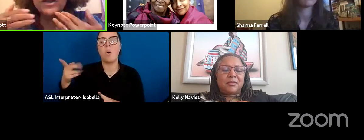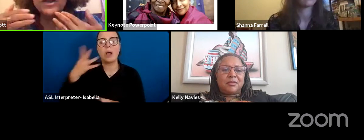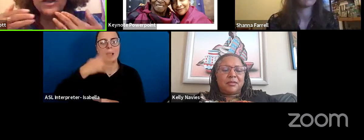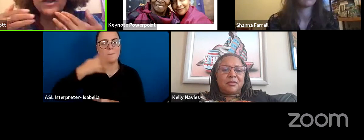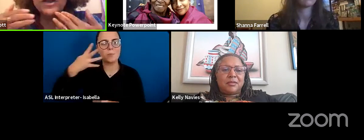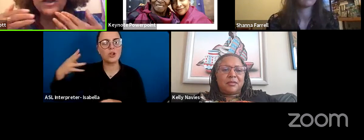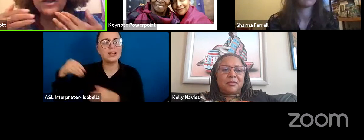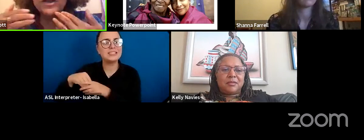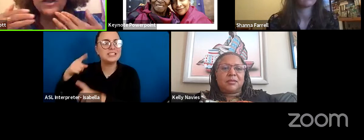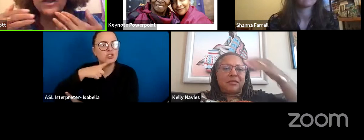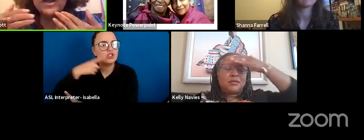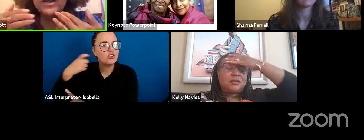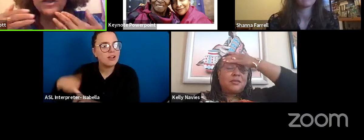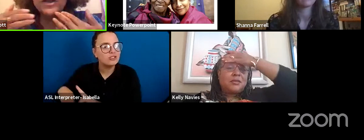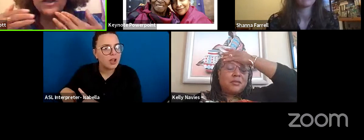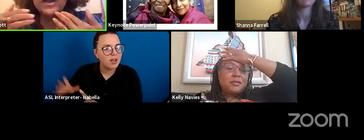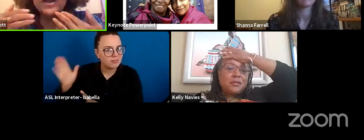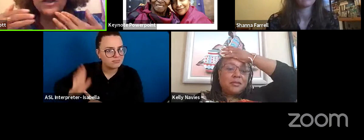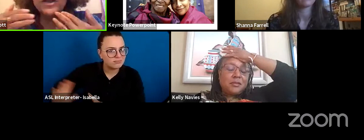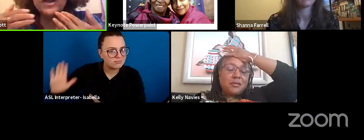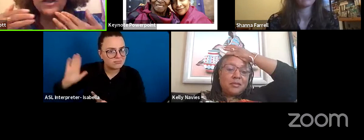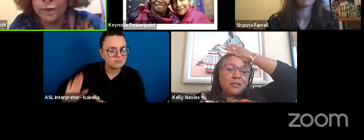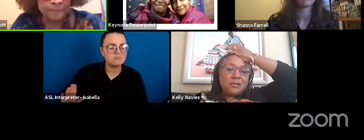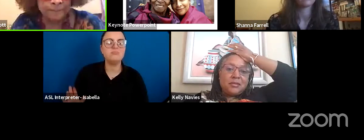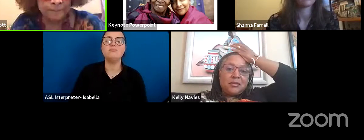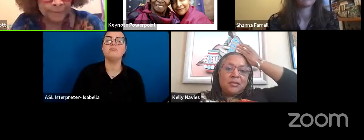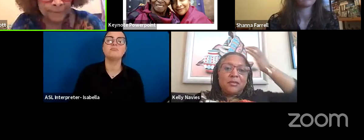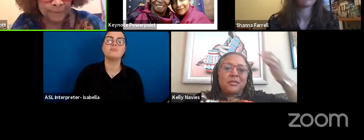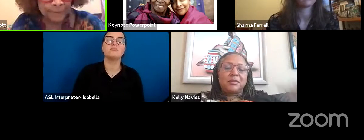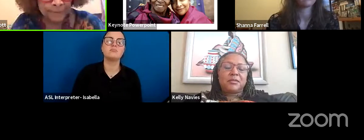30s when went over, you know, to